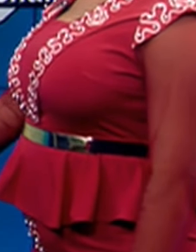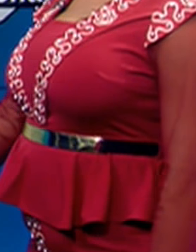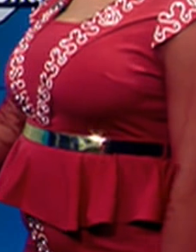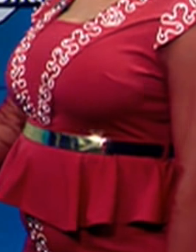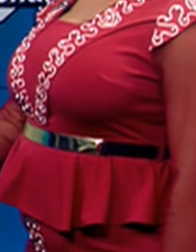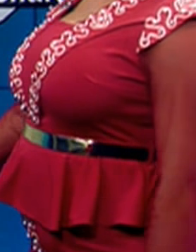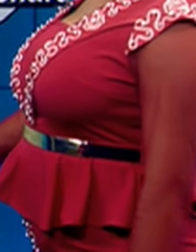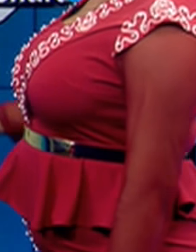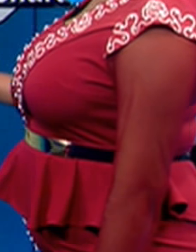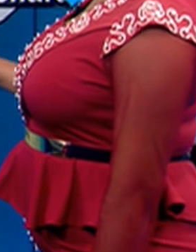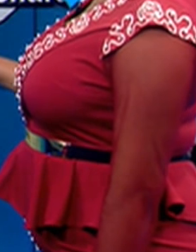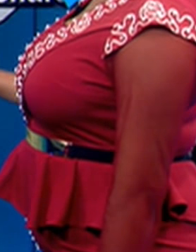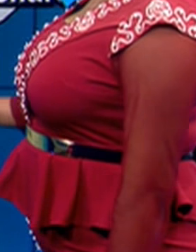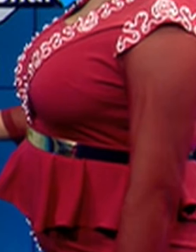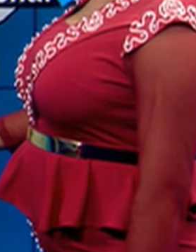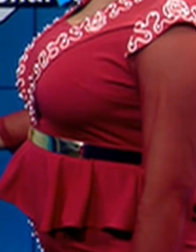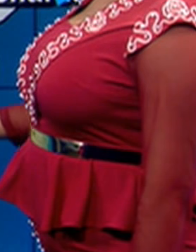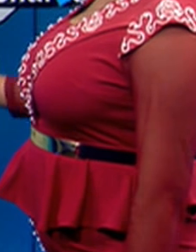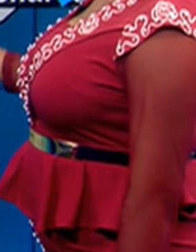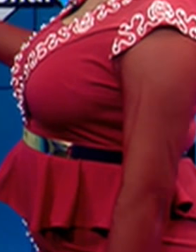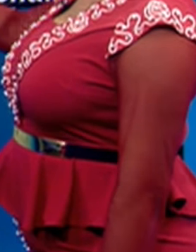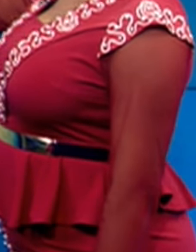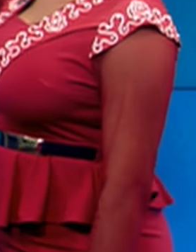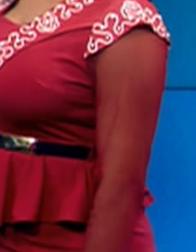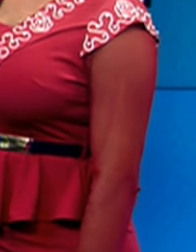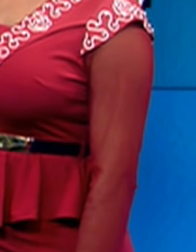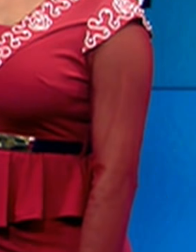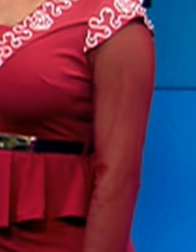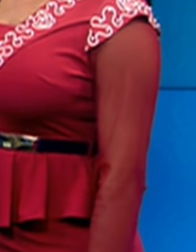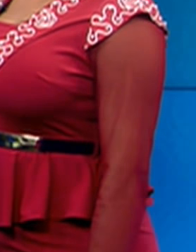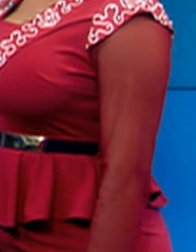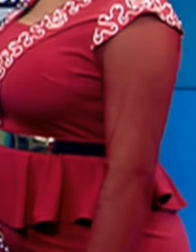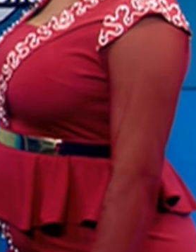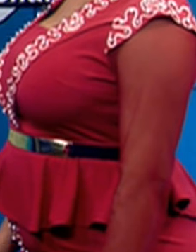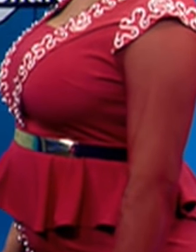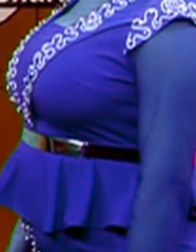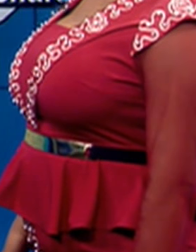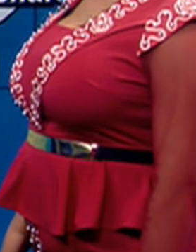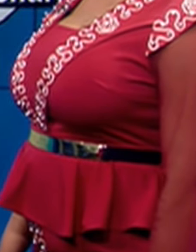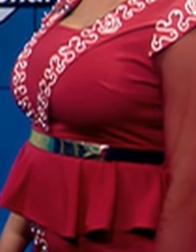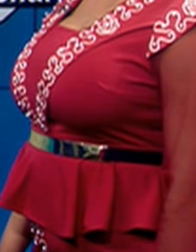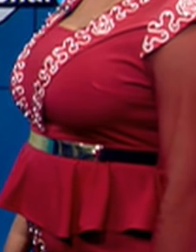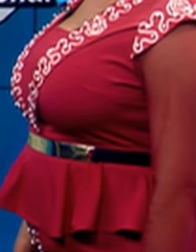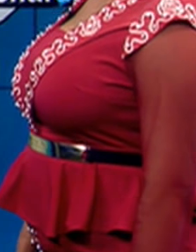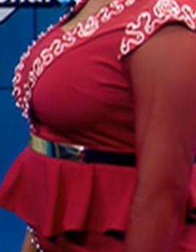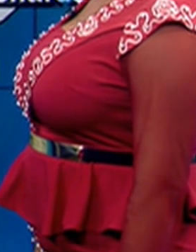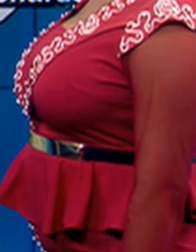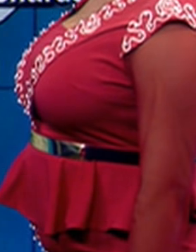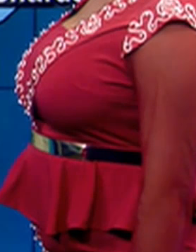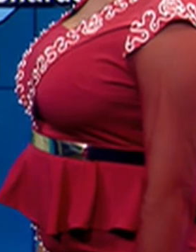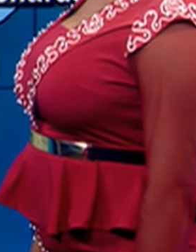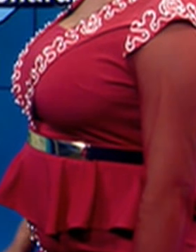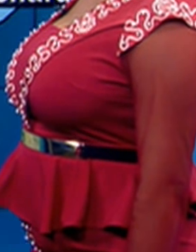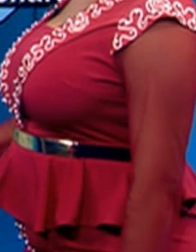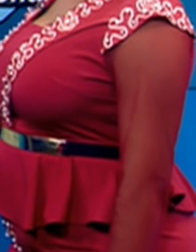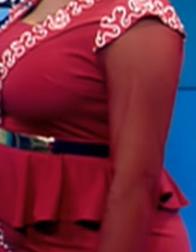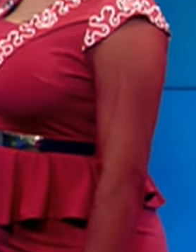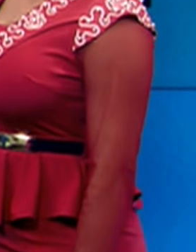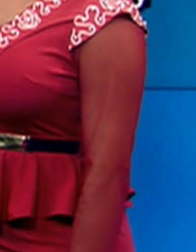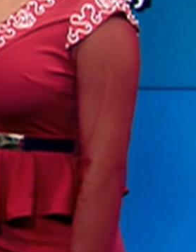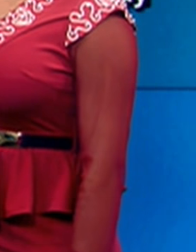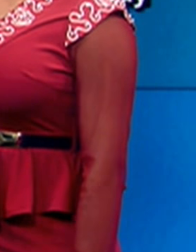godimo go la Eastern Cape go tlabe go ntse go nele le maru a ntše a pipile bogareng ba naga go tlabe go ntse go bulegile ge re belela jalo go la go sasa re itemogela gore go